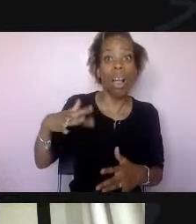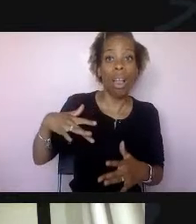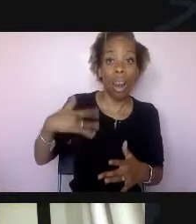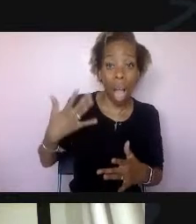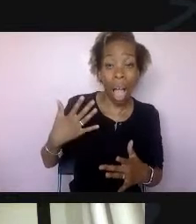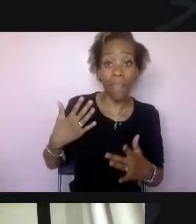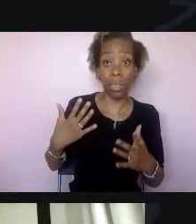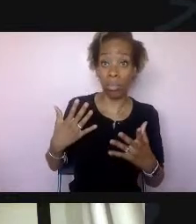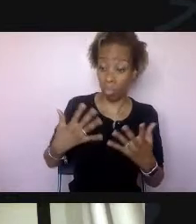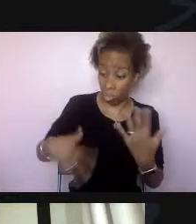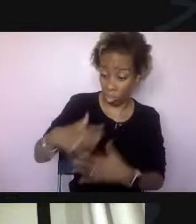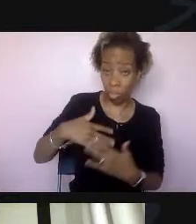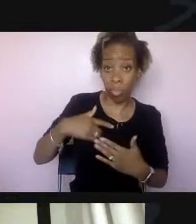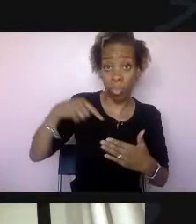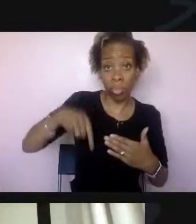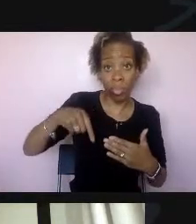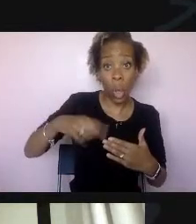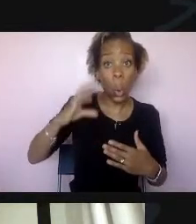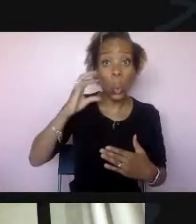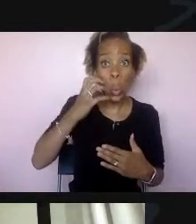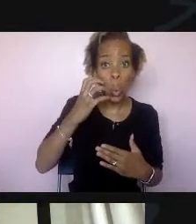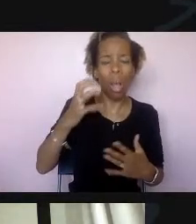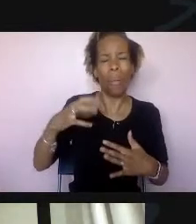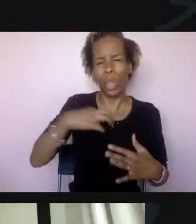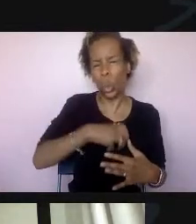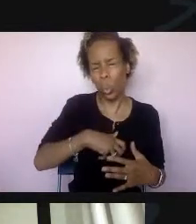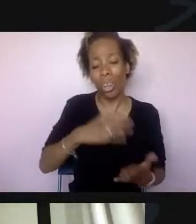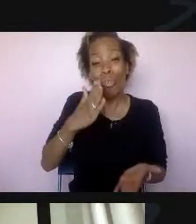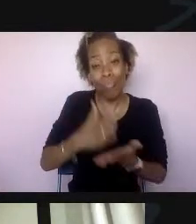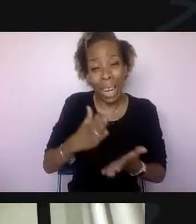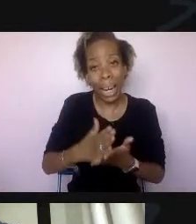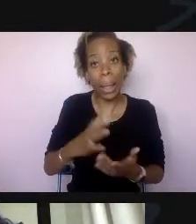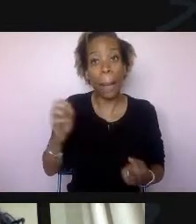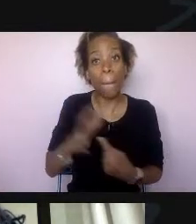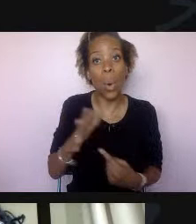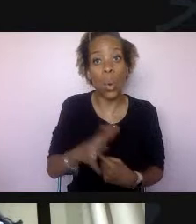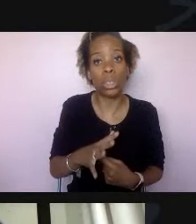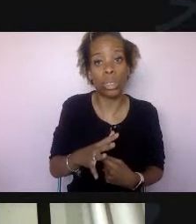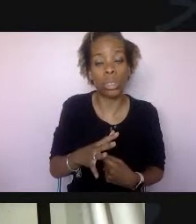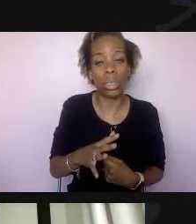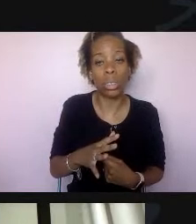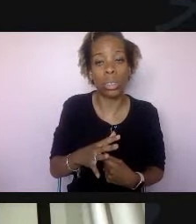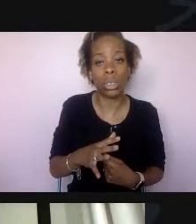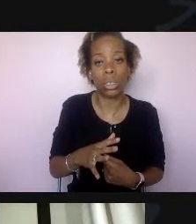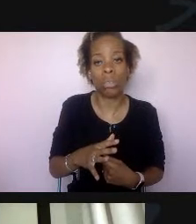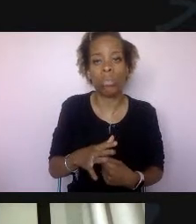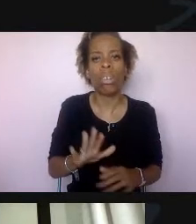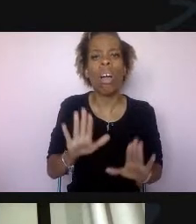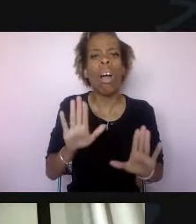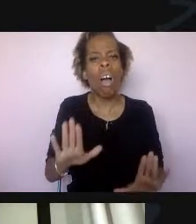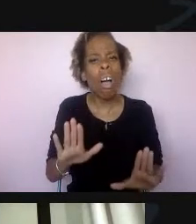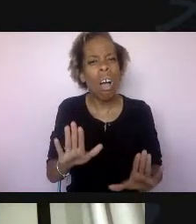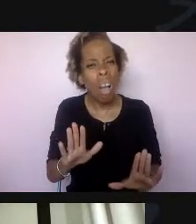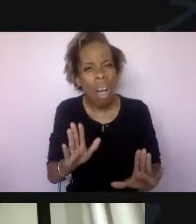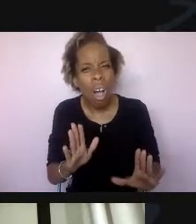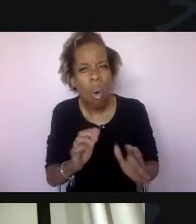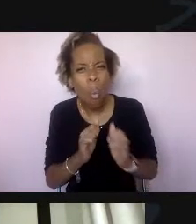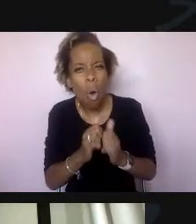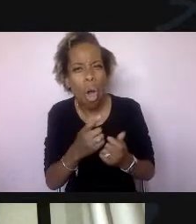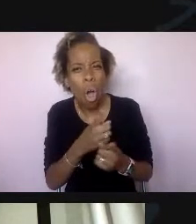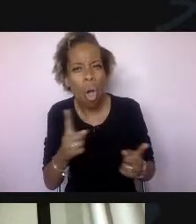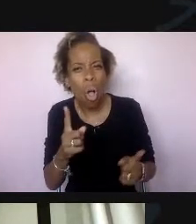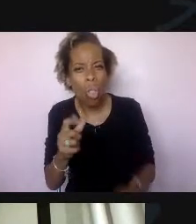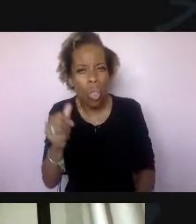matter 100%. And I think that's the first thing. I think also to understand, don't feel the